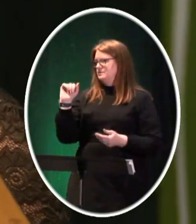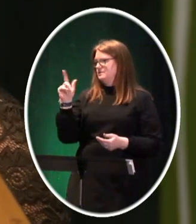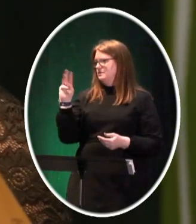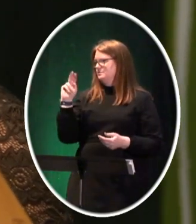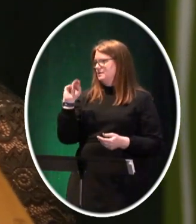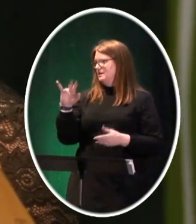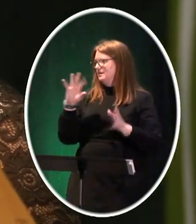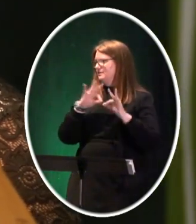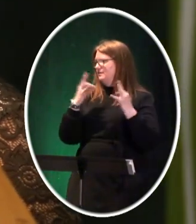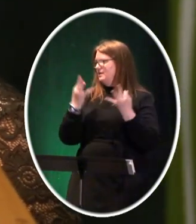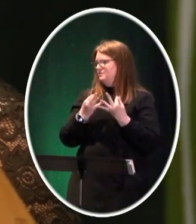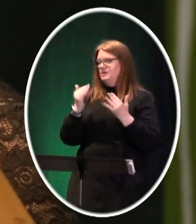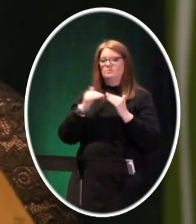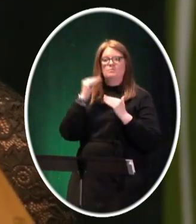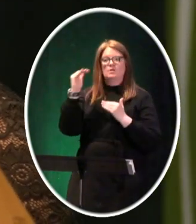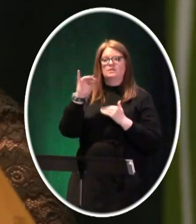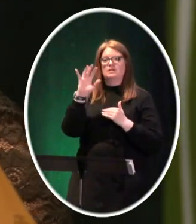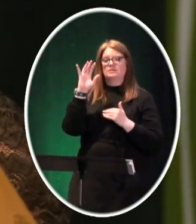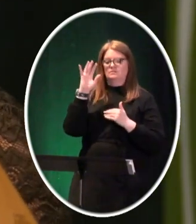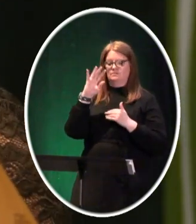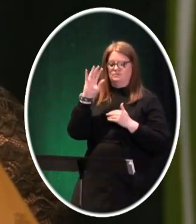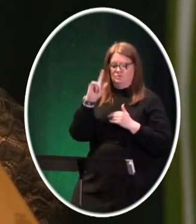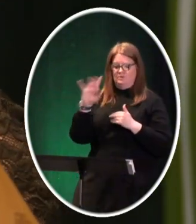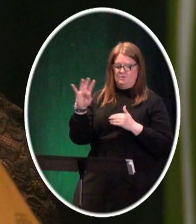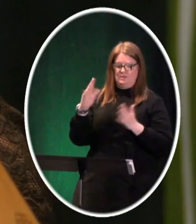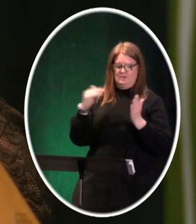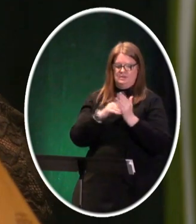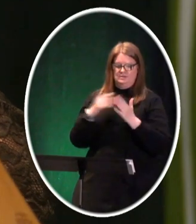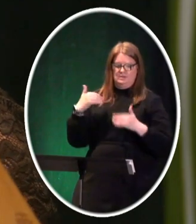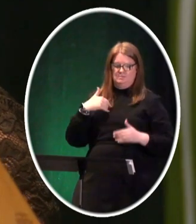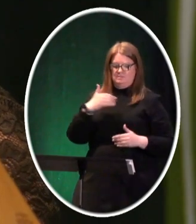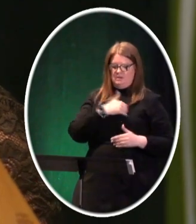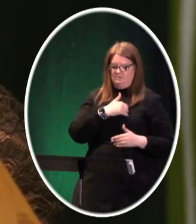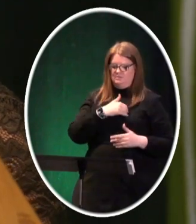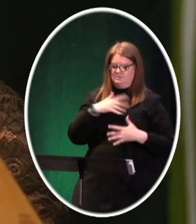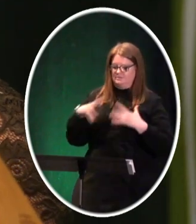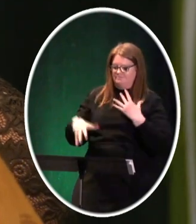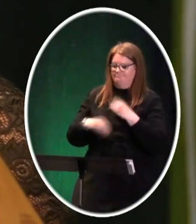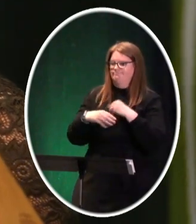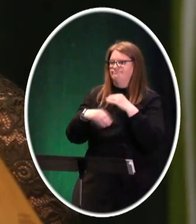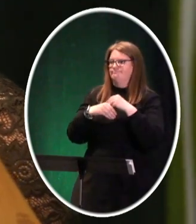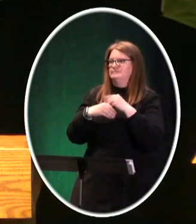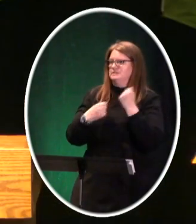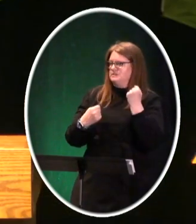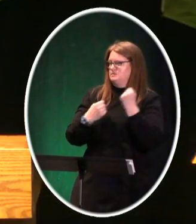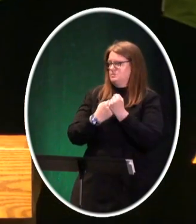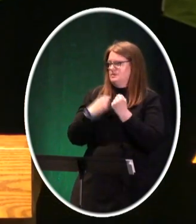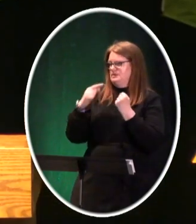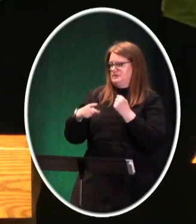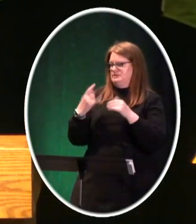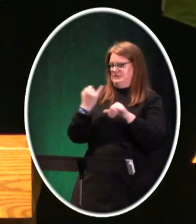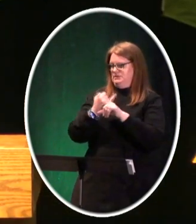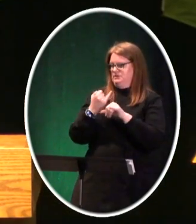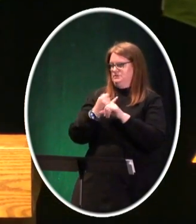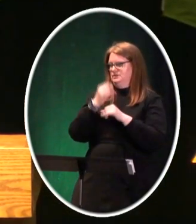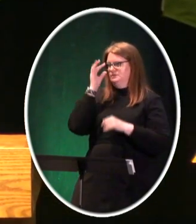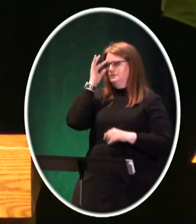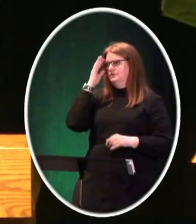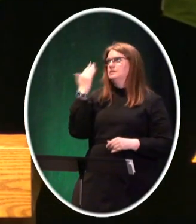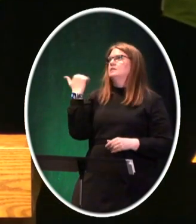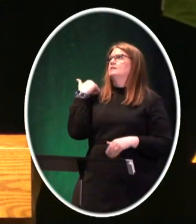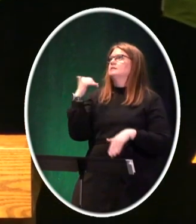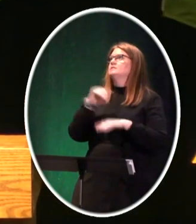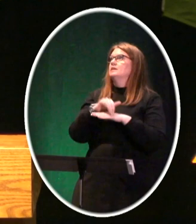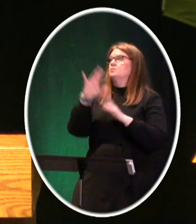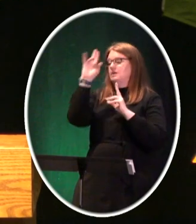family of more than 24,000 members who work together to strengthen this outstanding institution. Last night, we